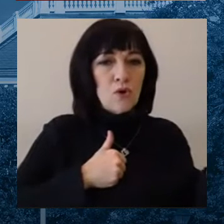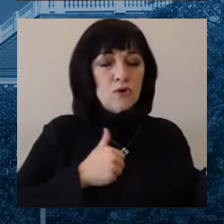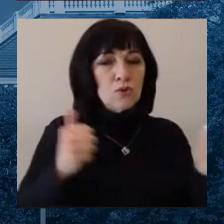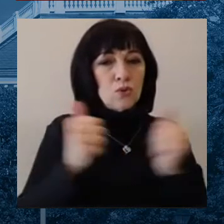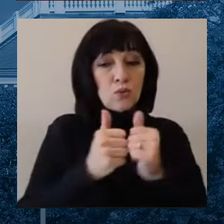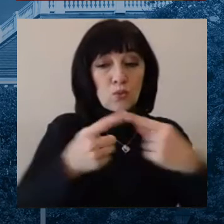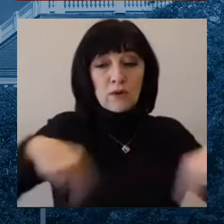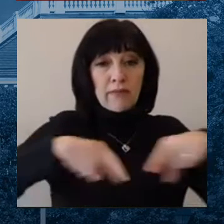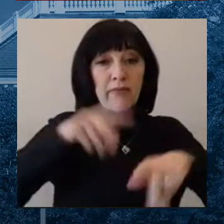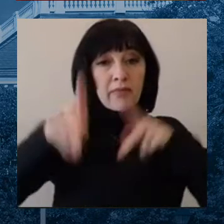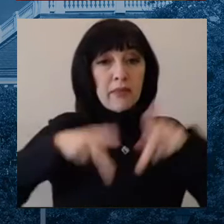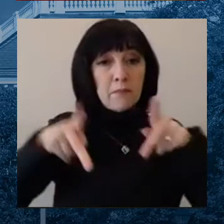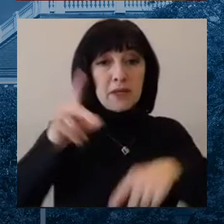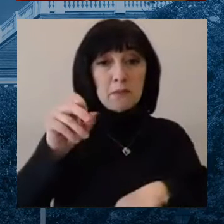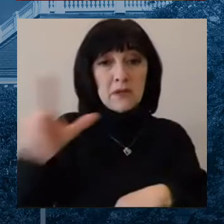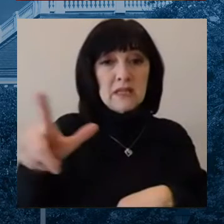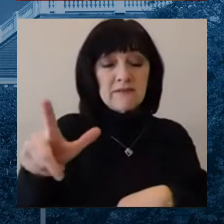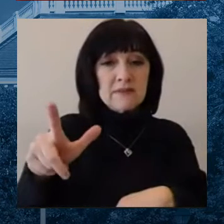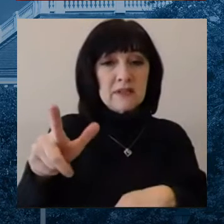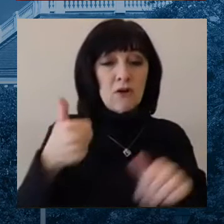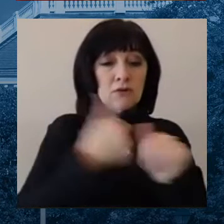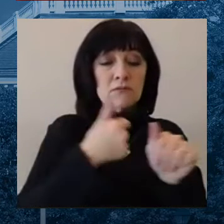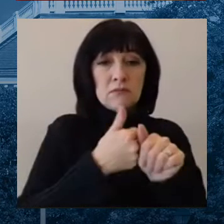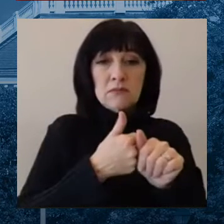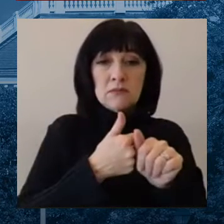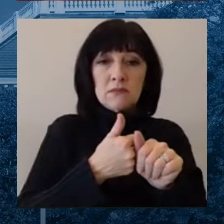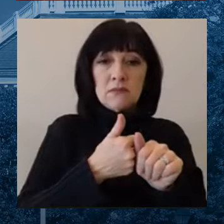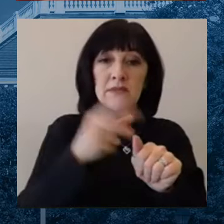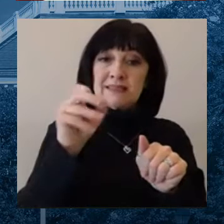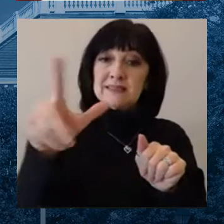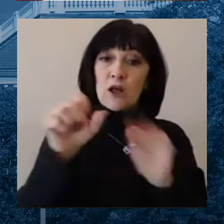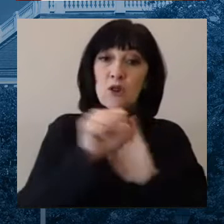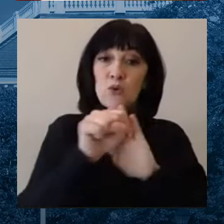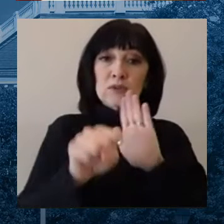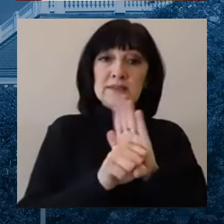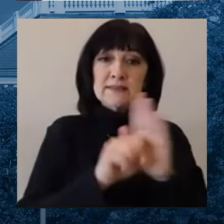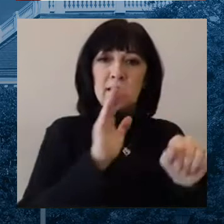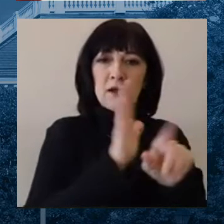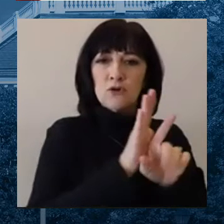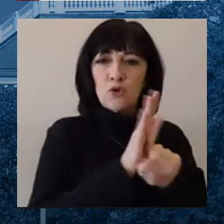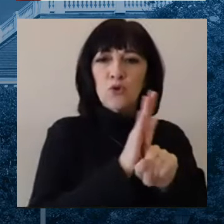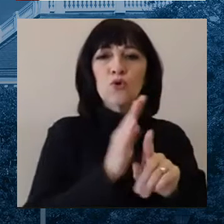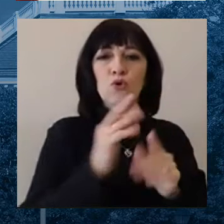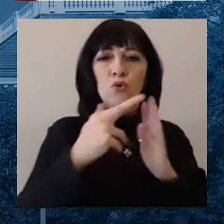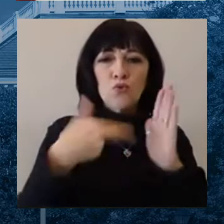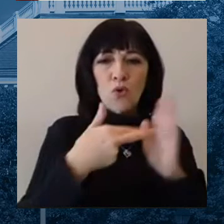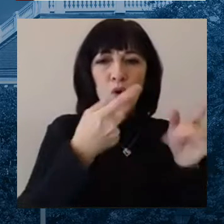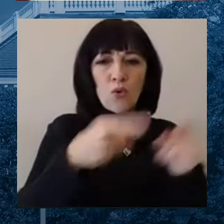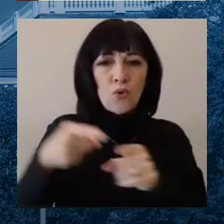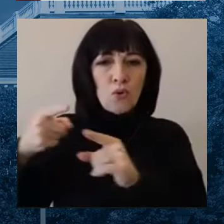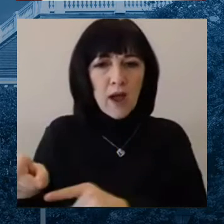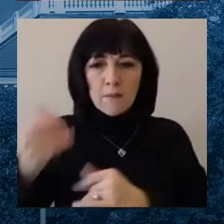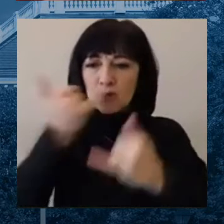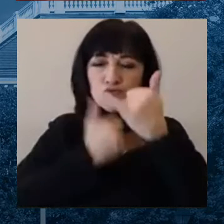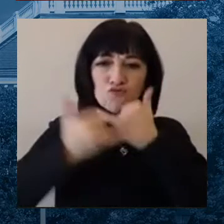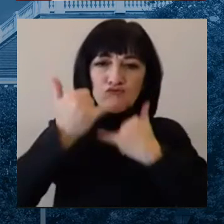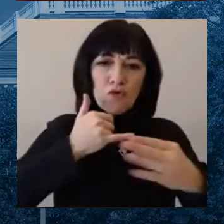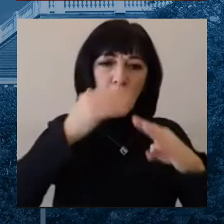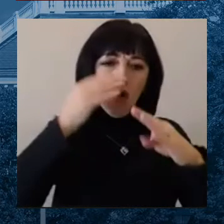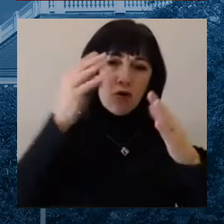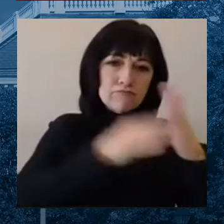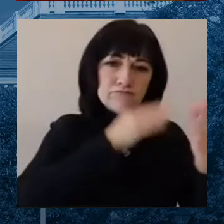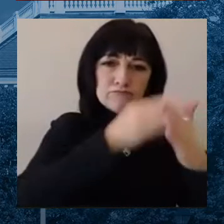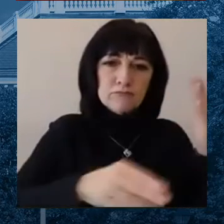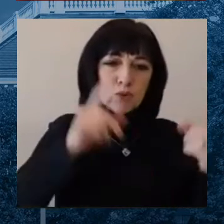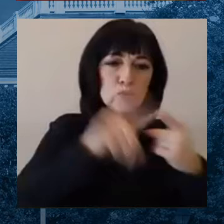Delaware for the state's role in slavery and the wrongs committed against African Americans and their ancestors